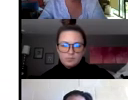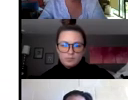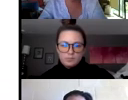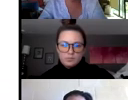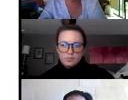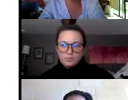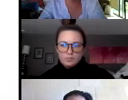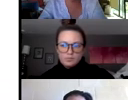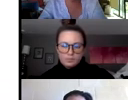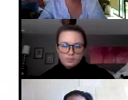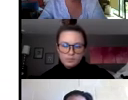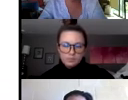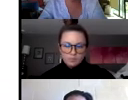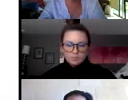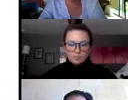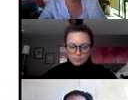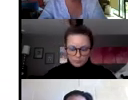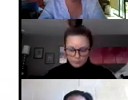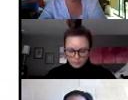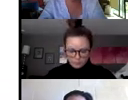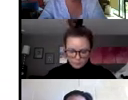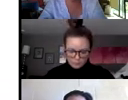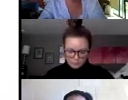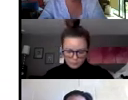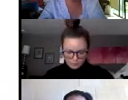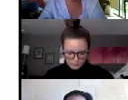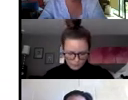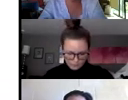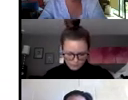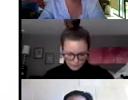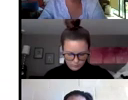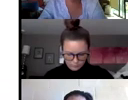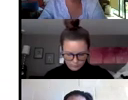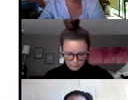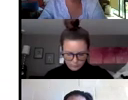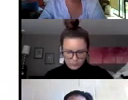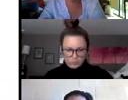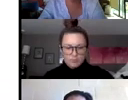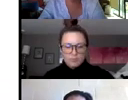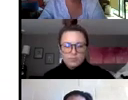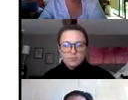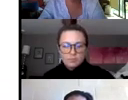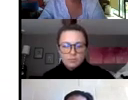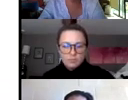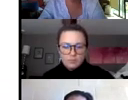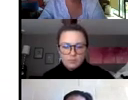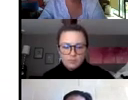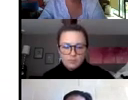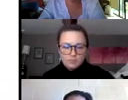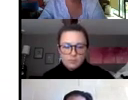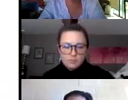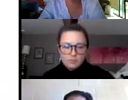being embarrassed, also being embarrassed of their own family. Students that were being punished. Curriculum that